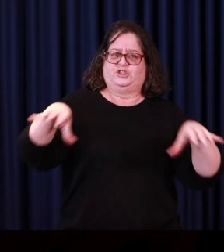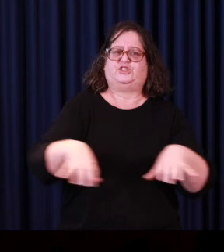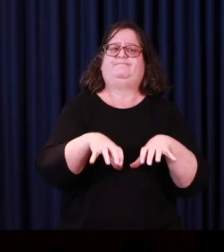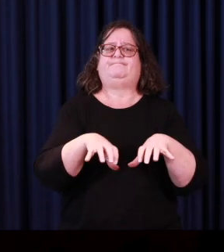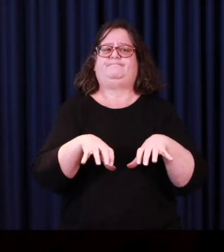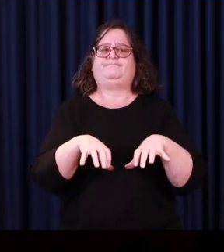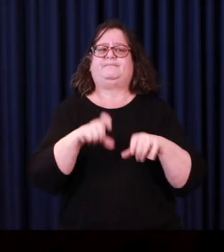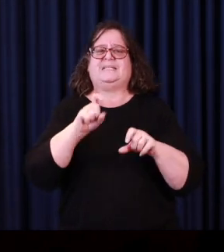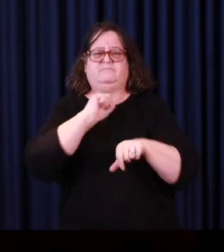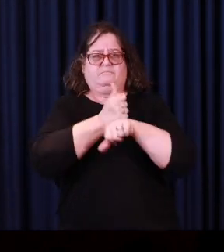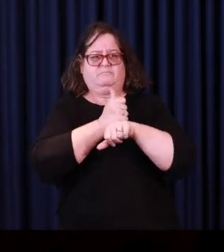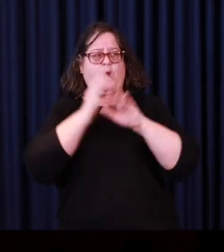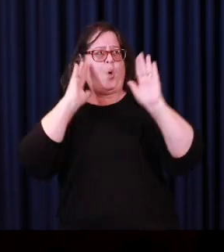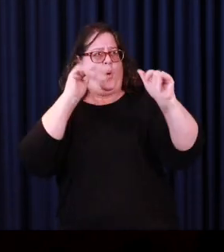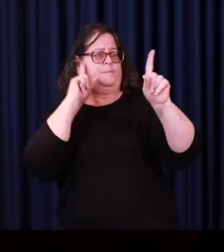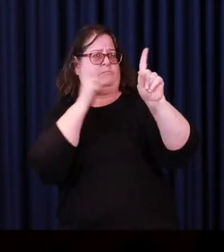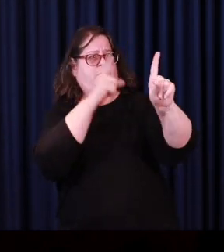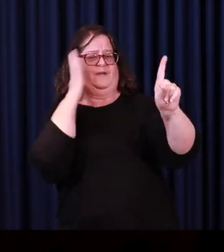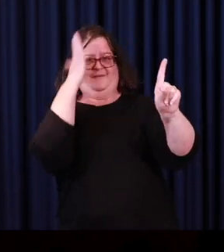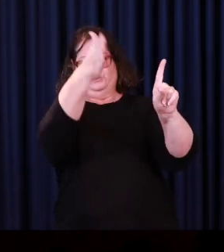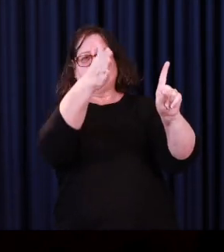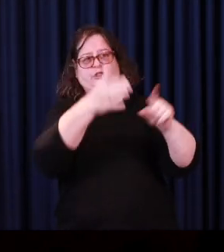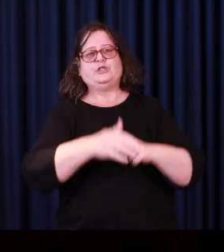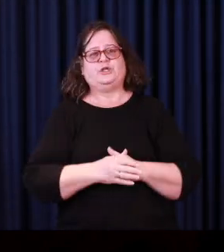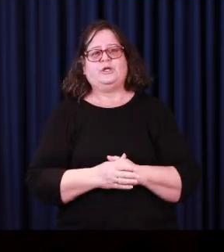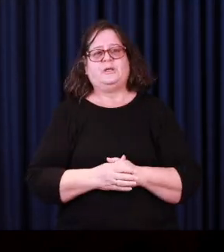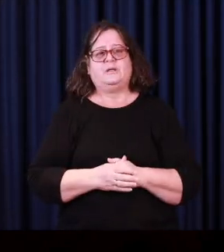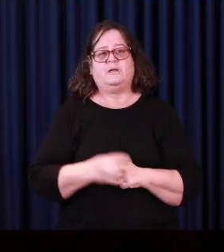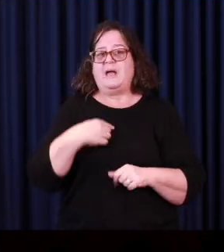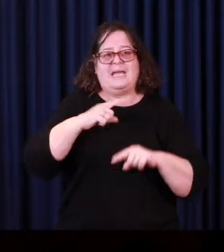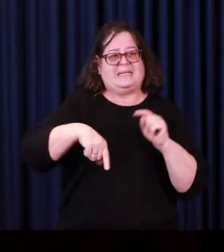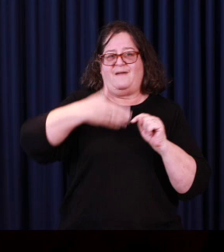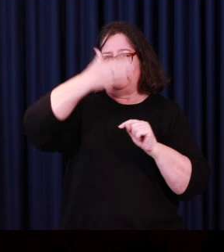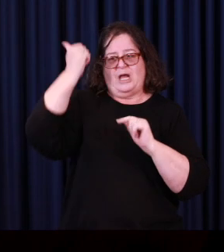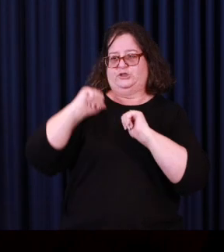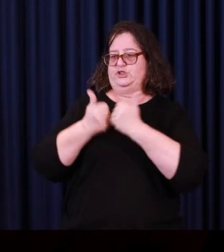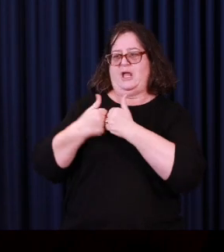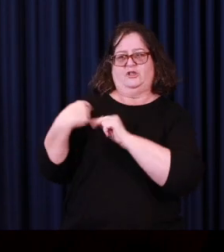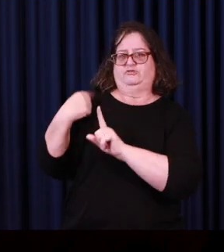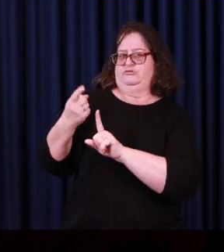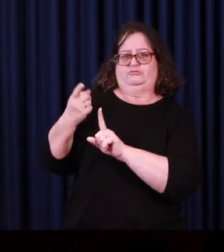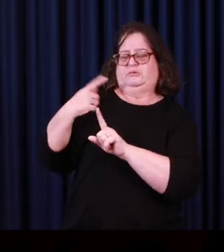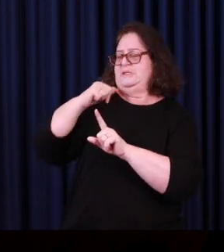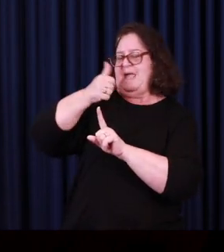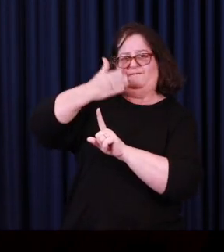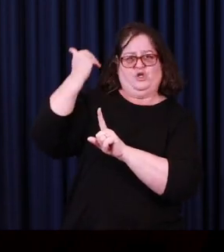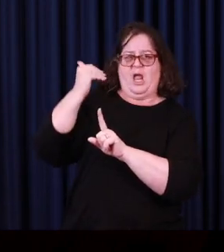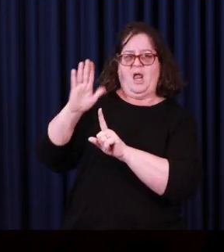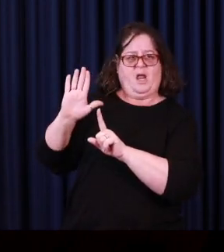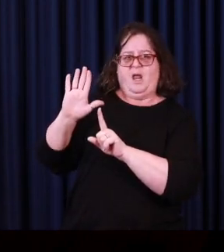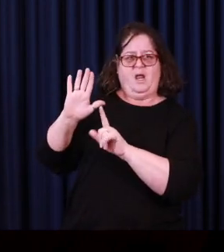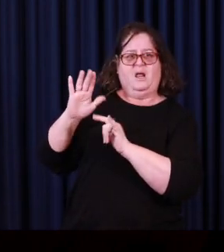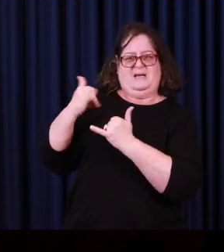the future, but we cannot forget the challenges we face in the immediate. The